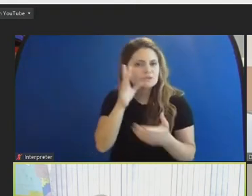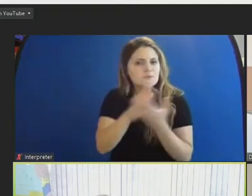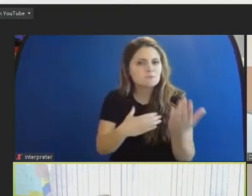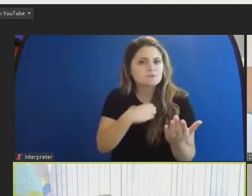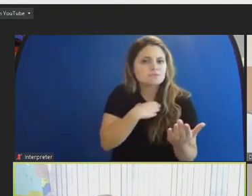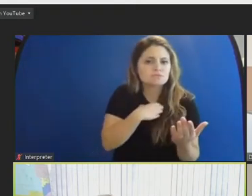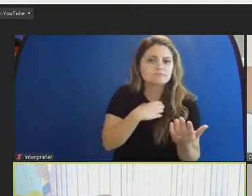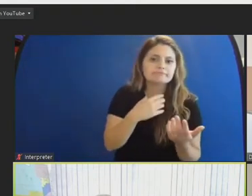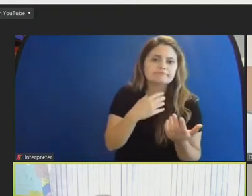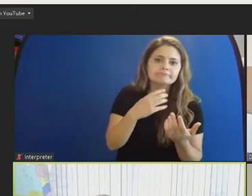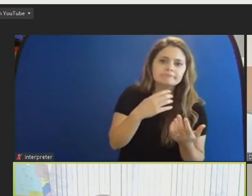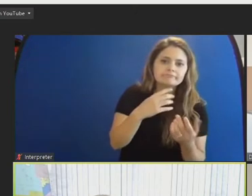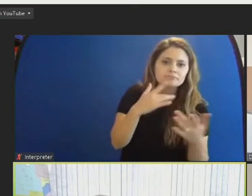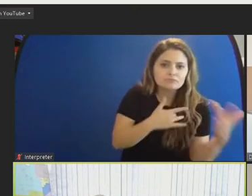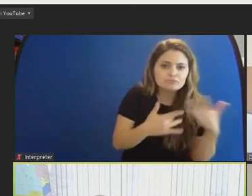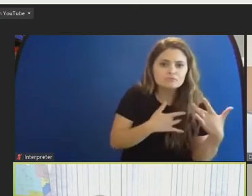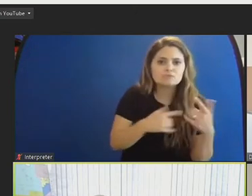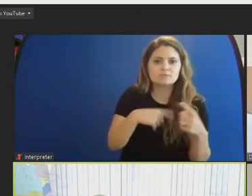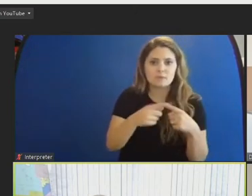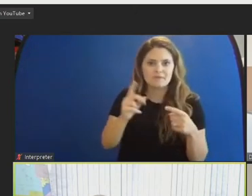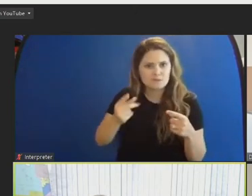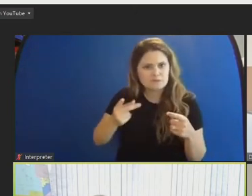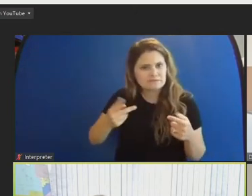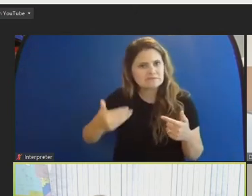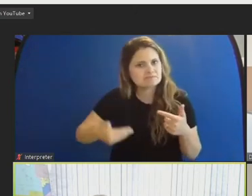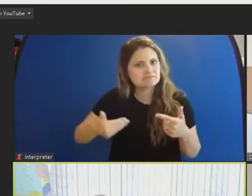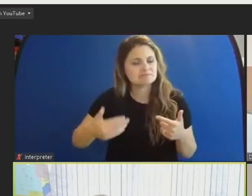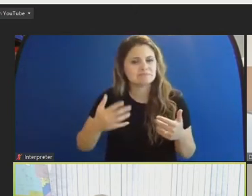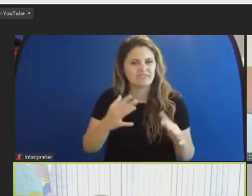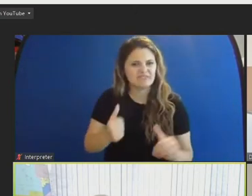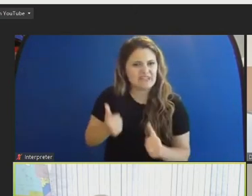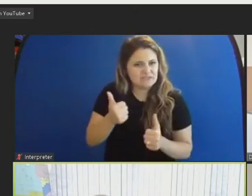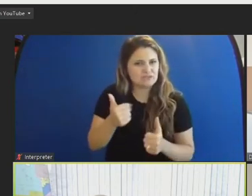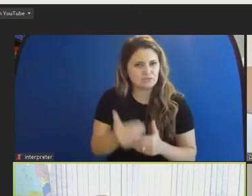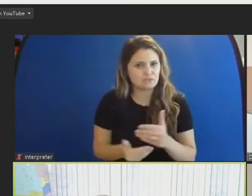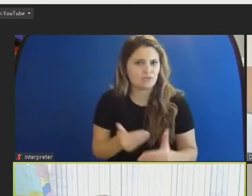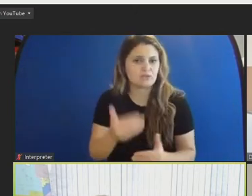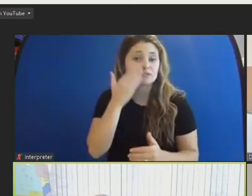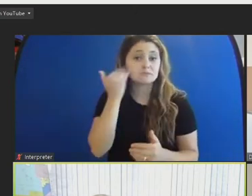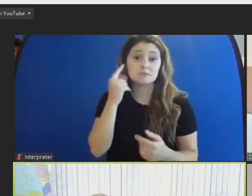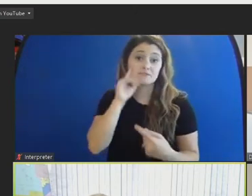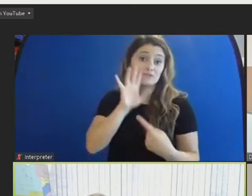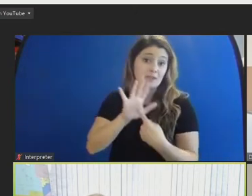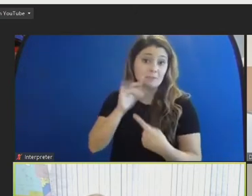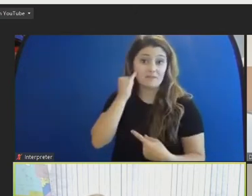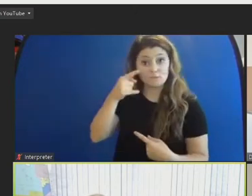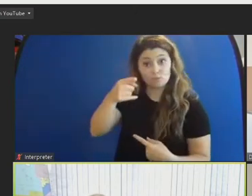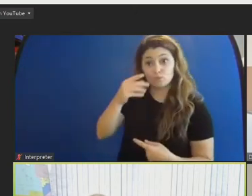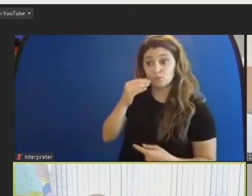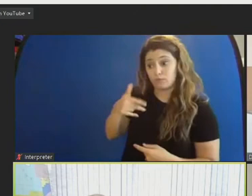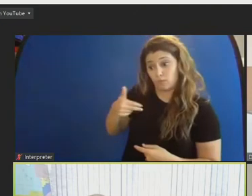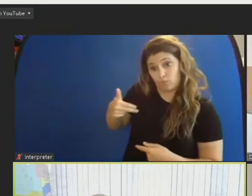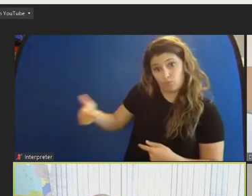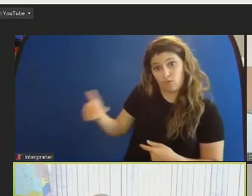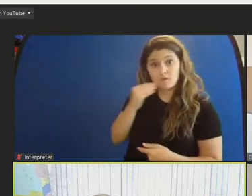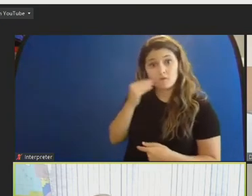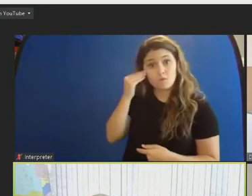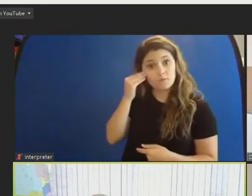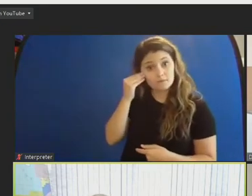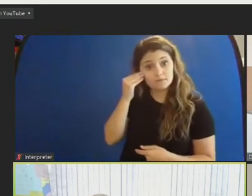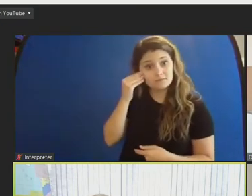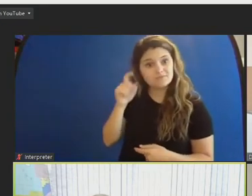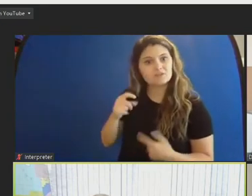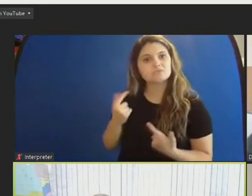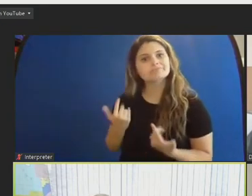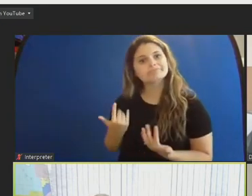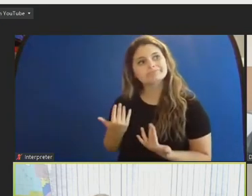about, you know, we've got to speed up this process a little bit. Because like if you're a walker, they were having to